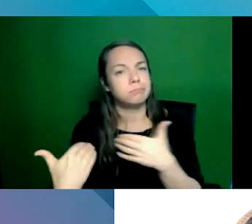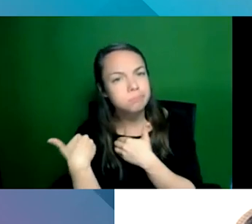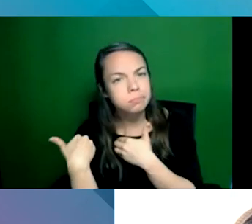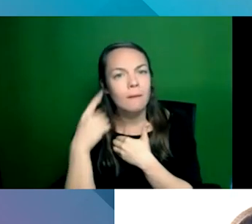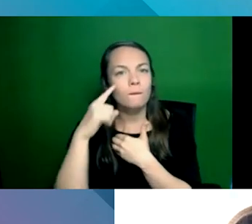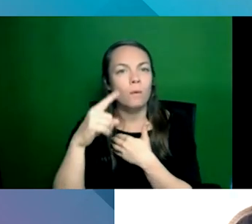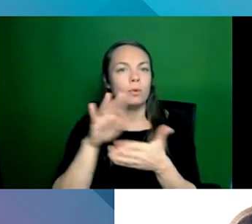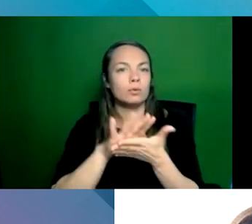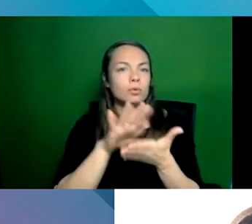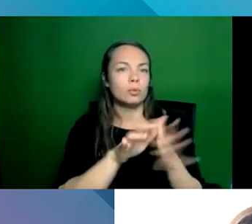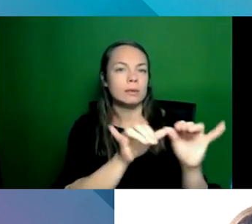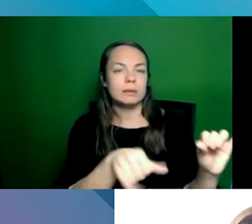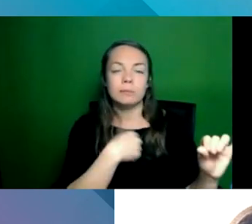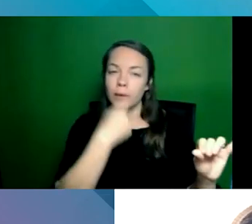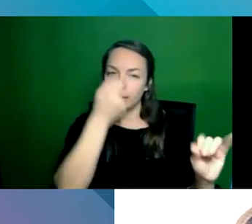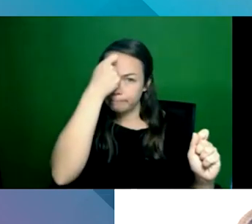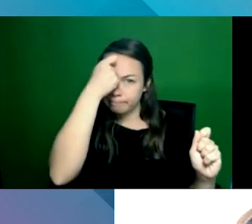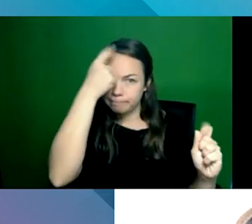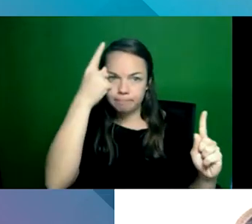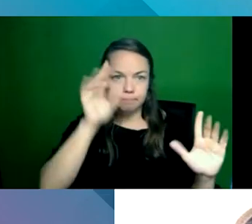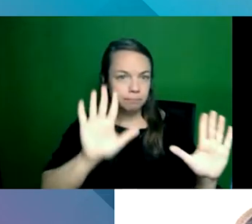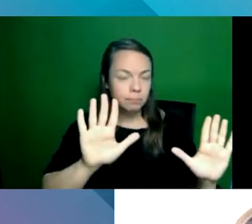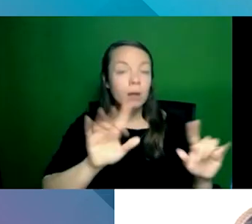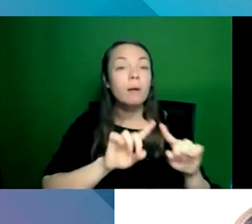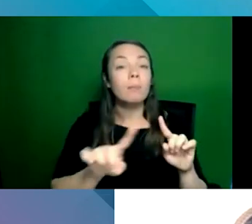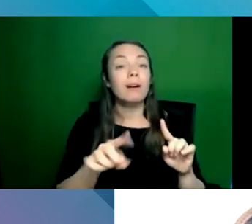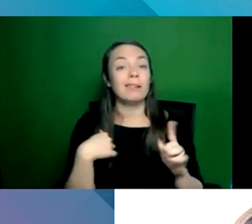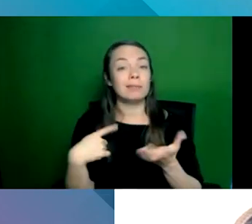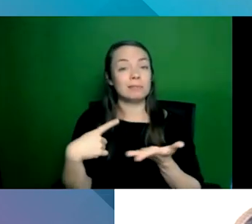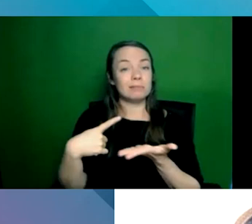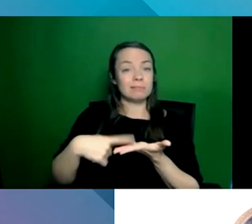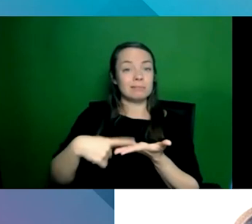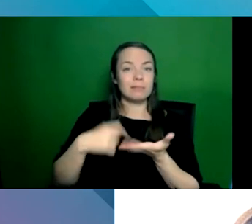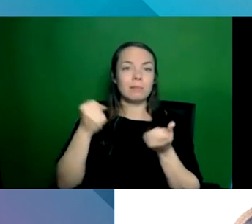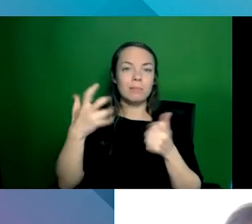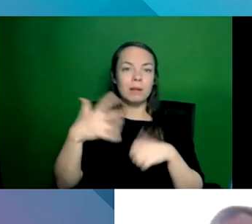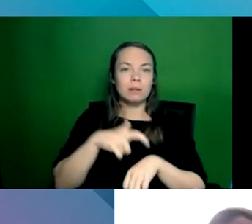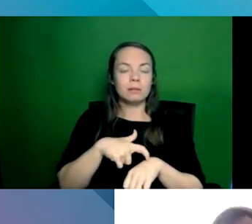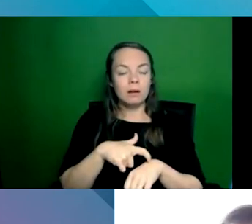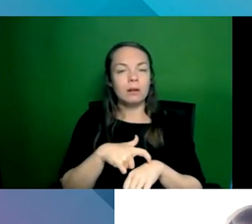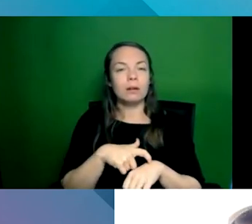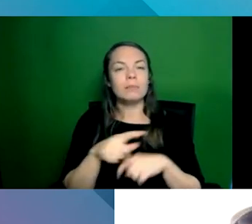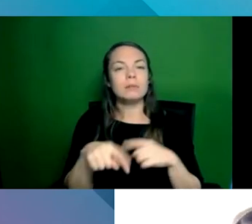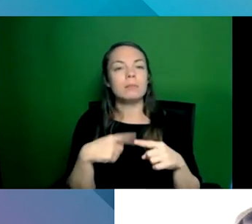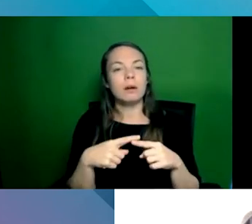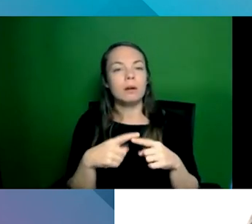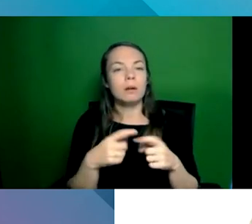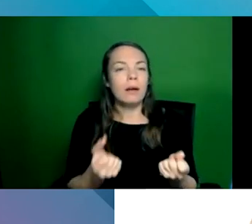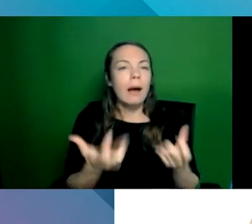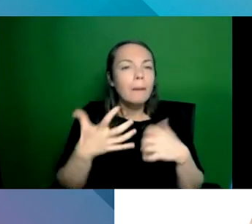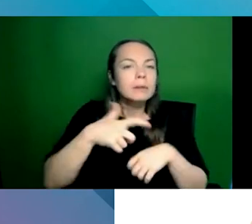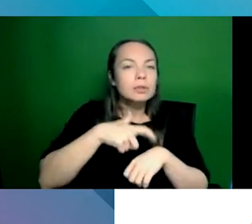completely understand that. But I've had this conversation many times about the amount of time a student